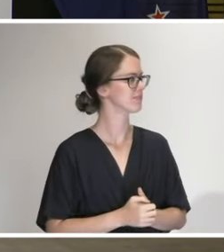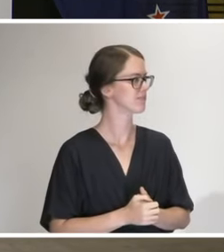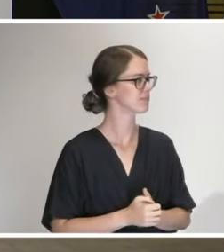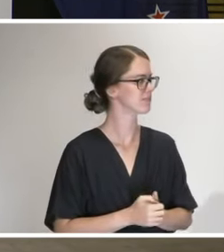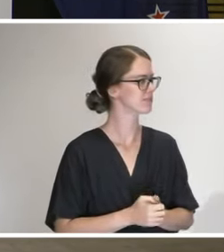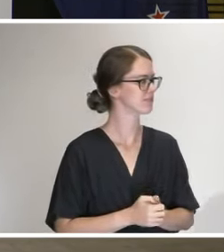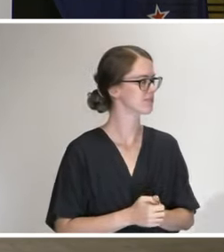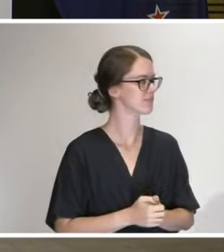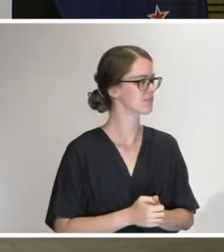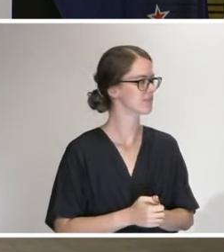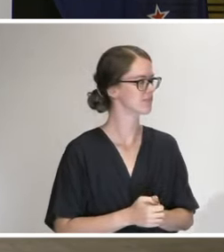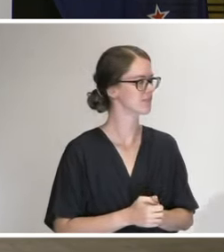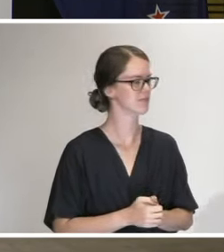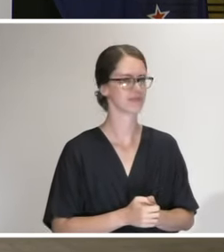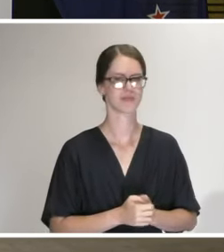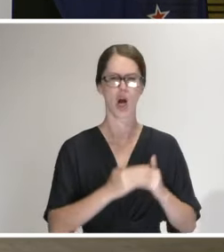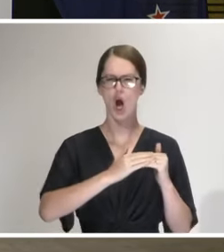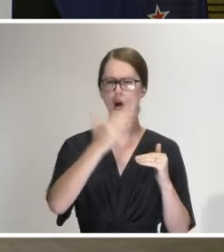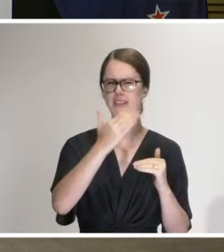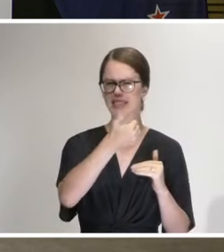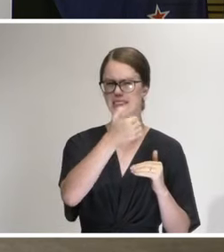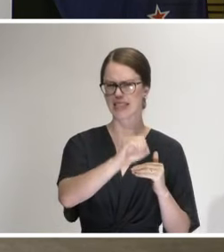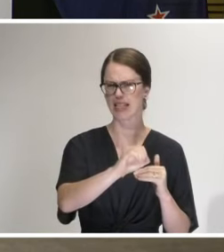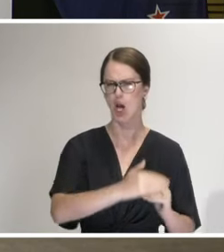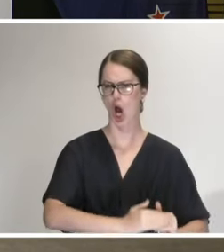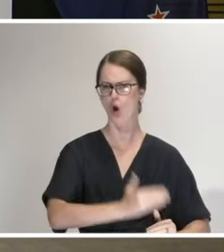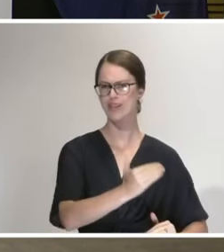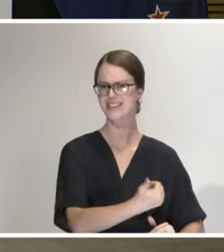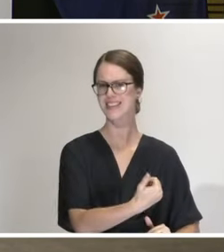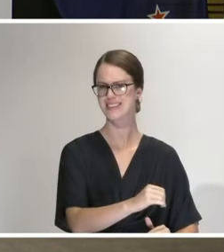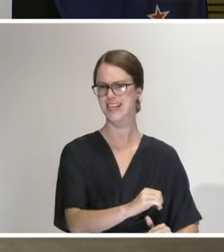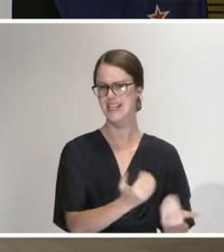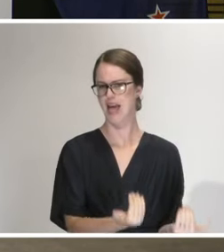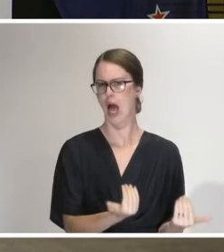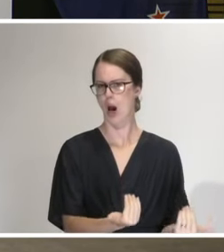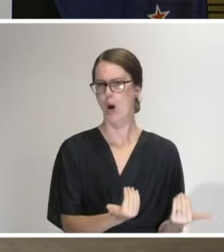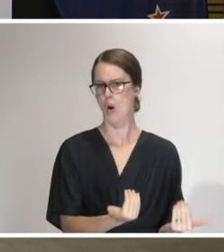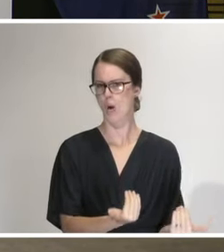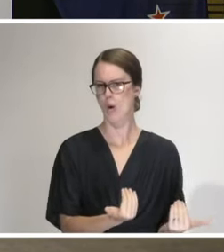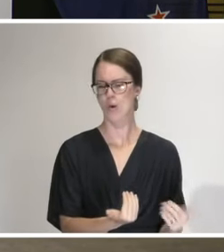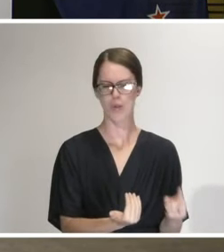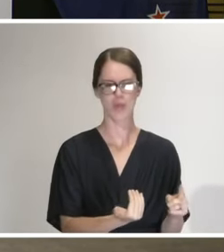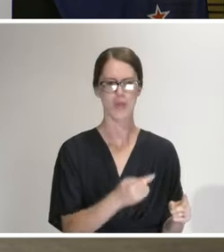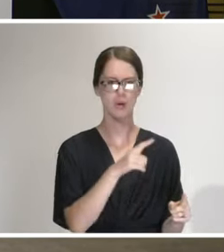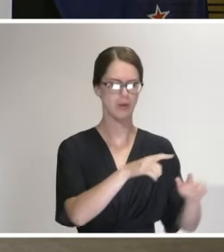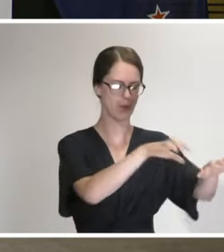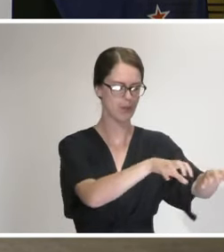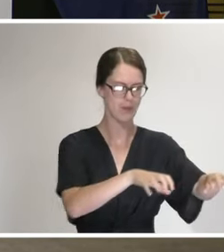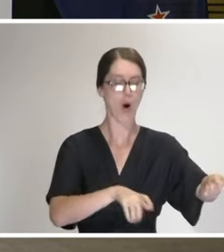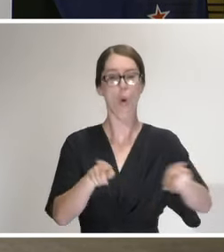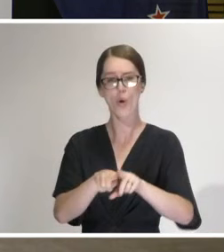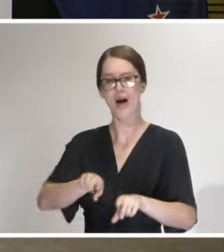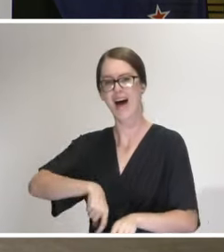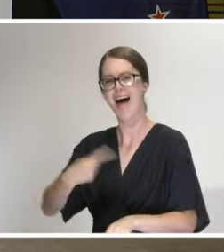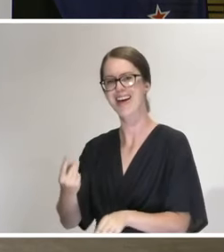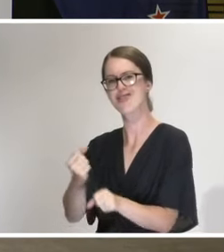think we're up over 60. Over 60, yep. That's right. We have over 60, and we also these are designated CBACs, but we've also got designated